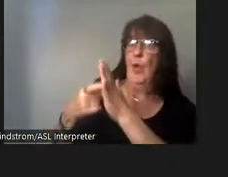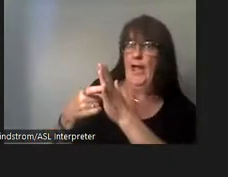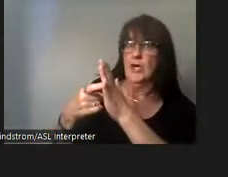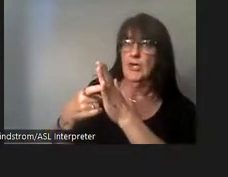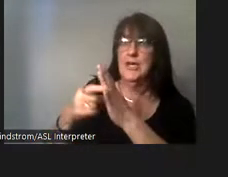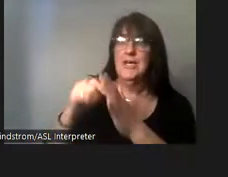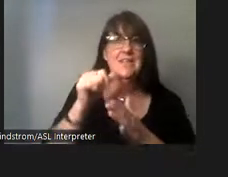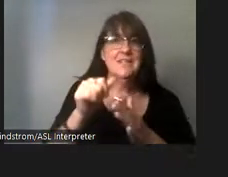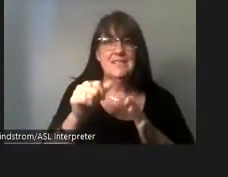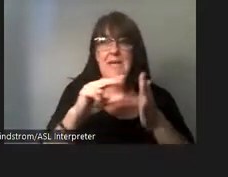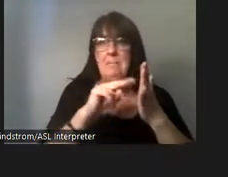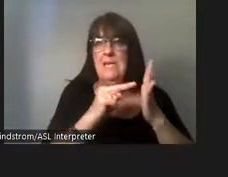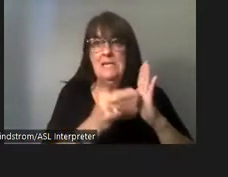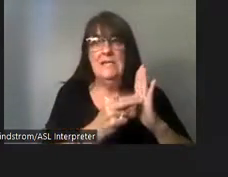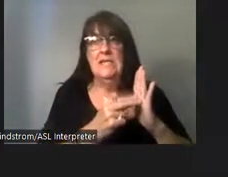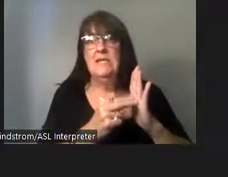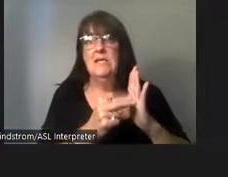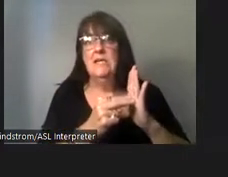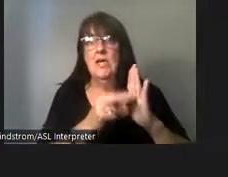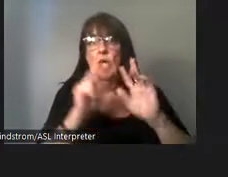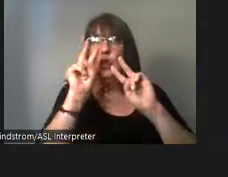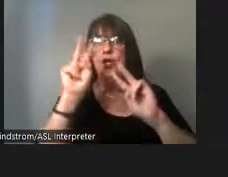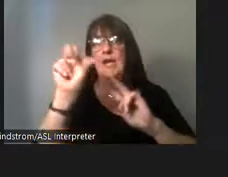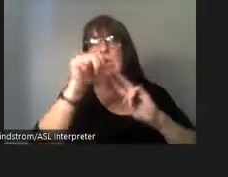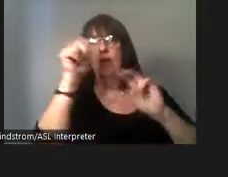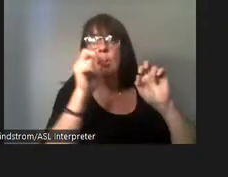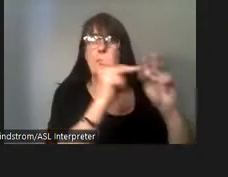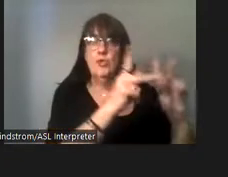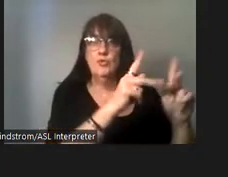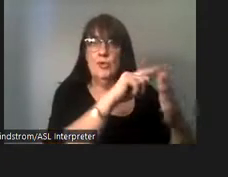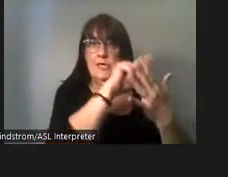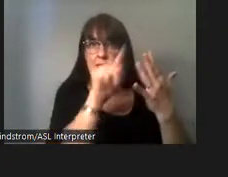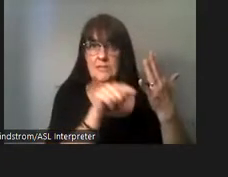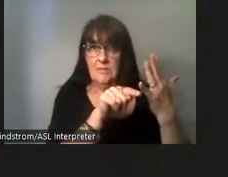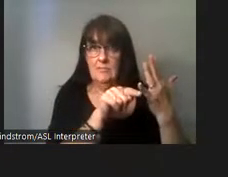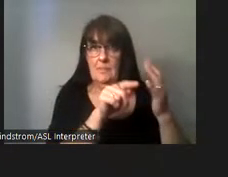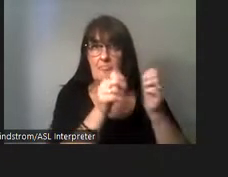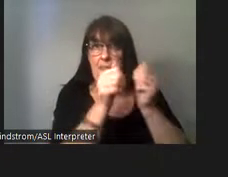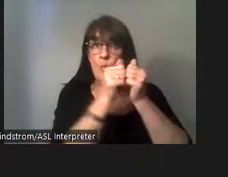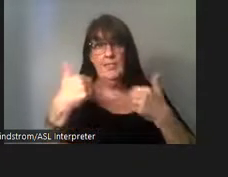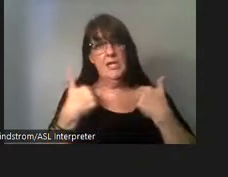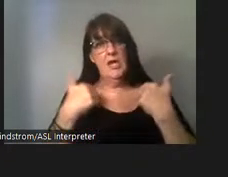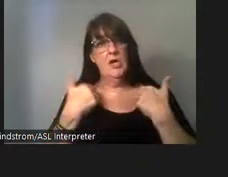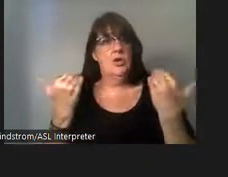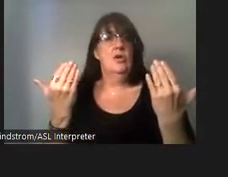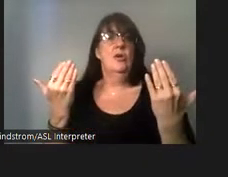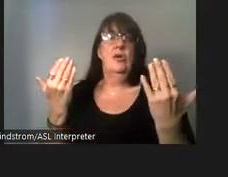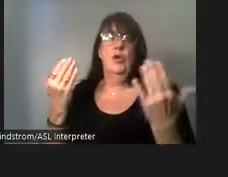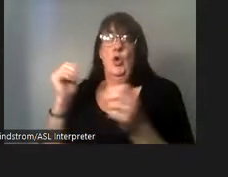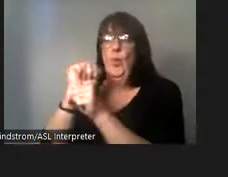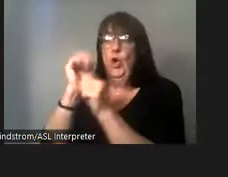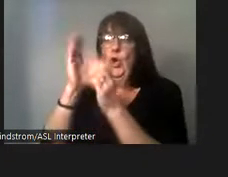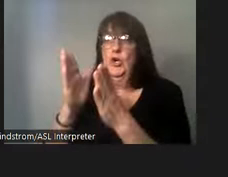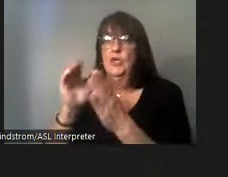doesn't prevent you from looking at other opportunities. And so, you know, with the younger workforce members, I mean, they don't think twice about